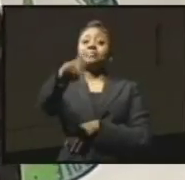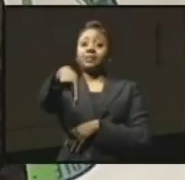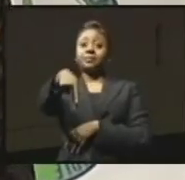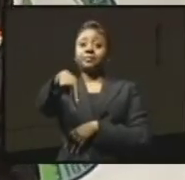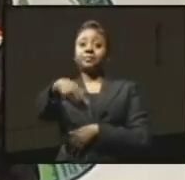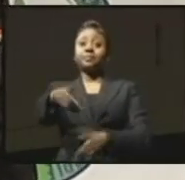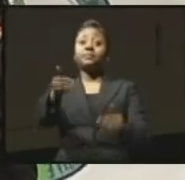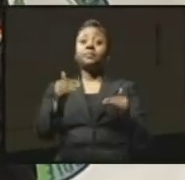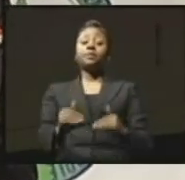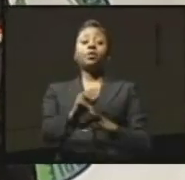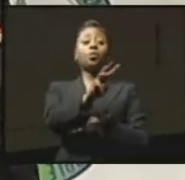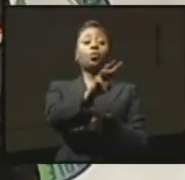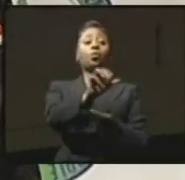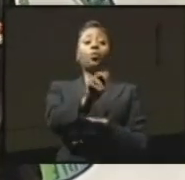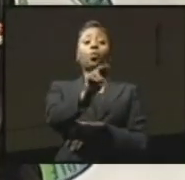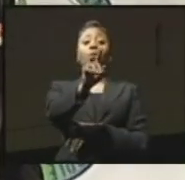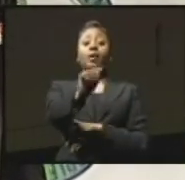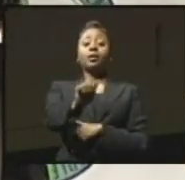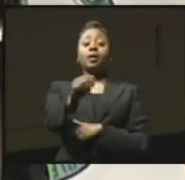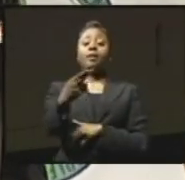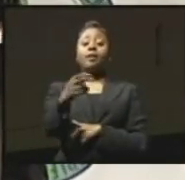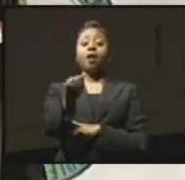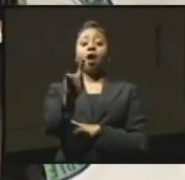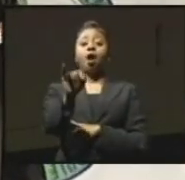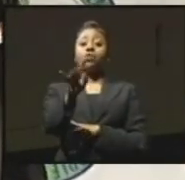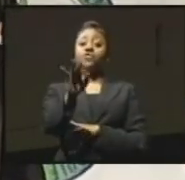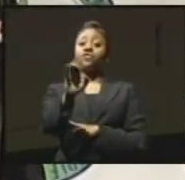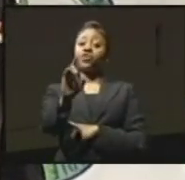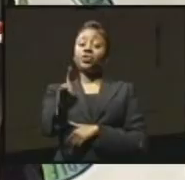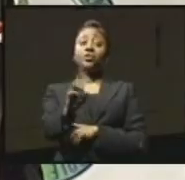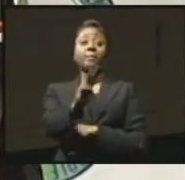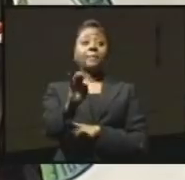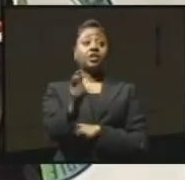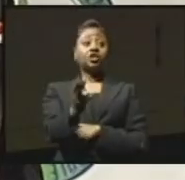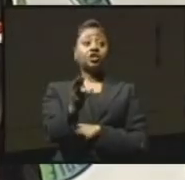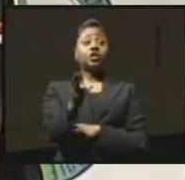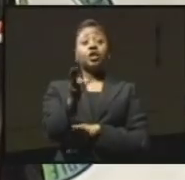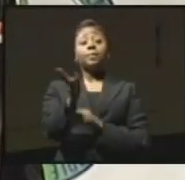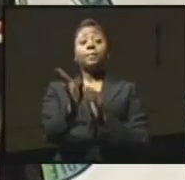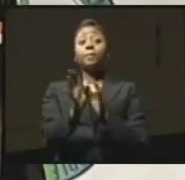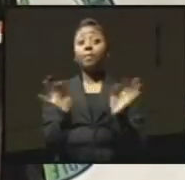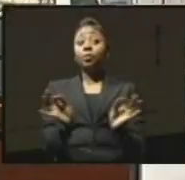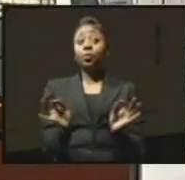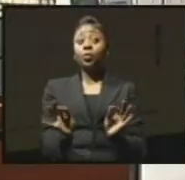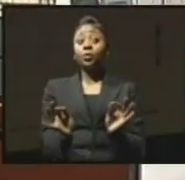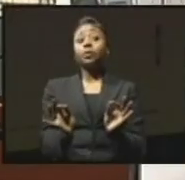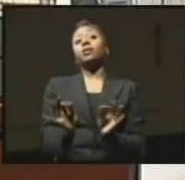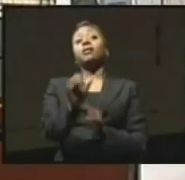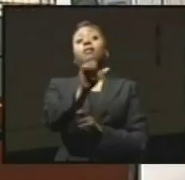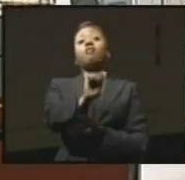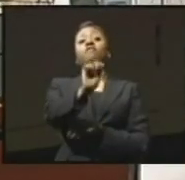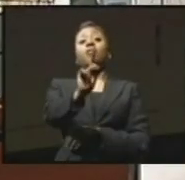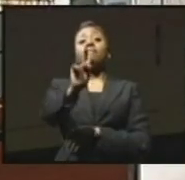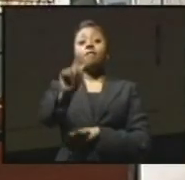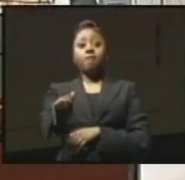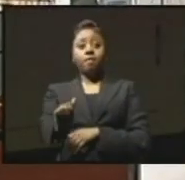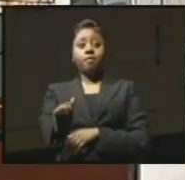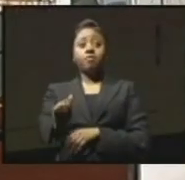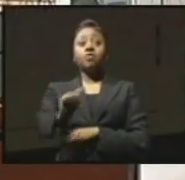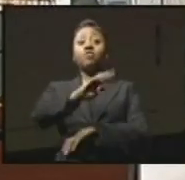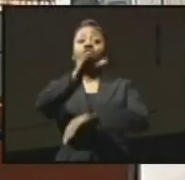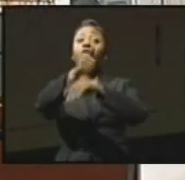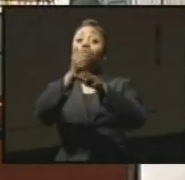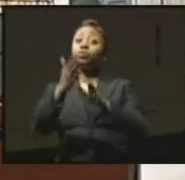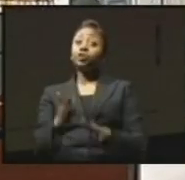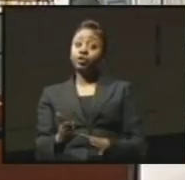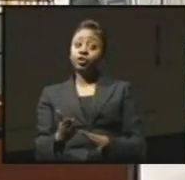Ms. Wanda Harper, Michigan Minority Business Development, Alpha Kappa Alpha Foundation. Reverend